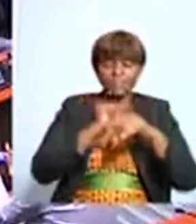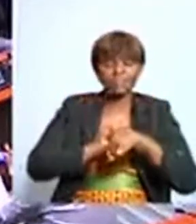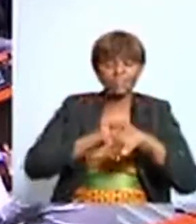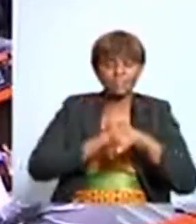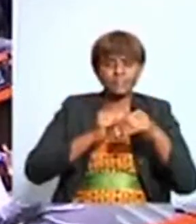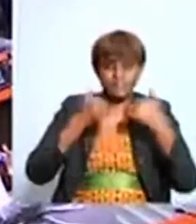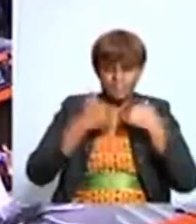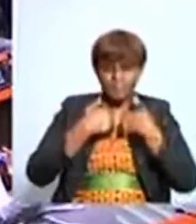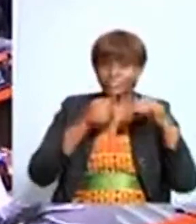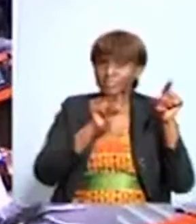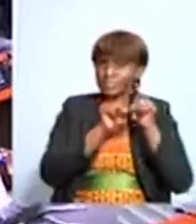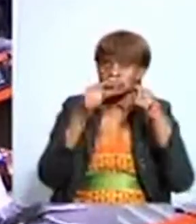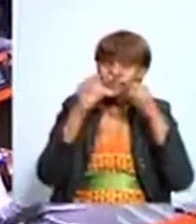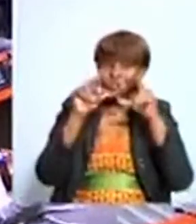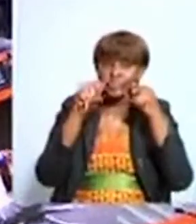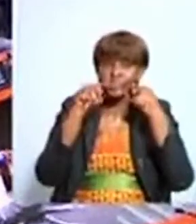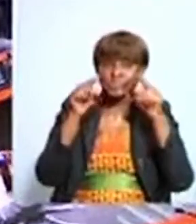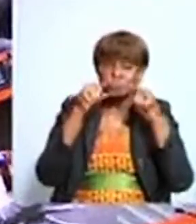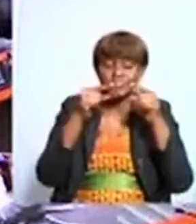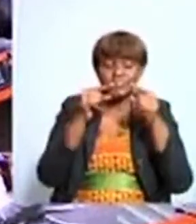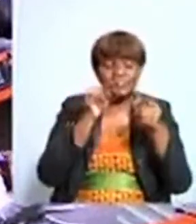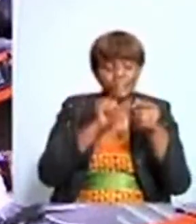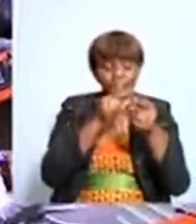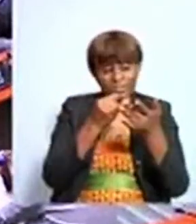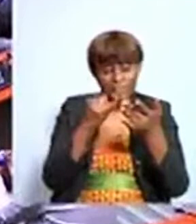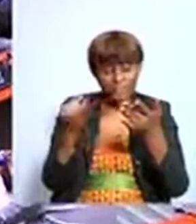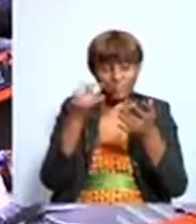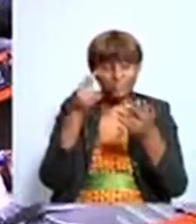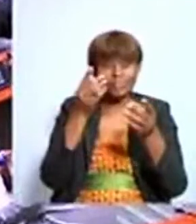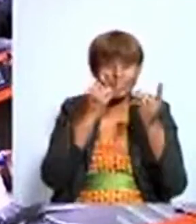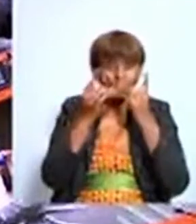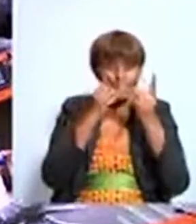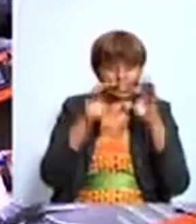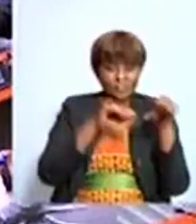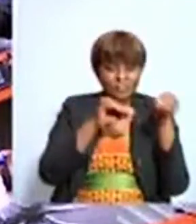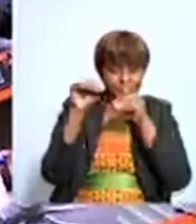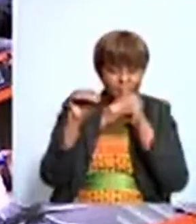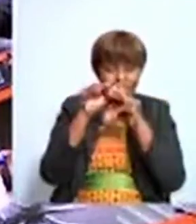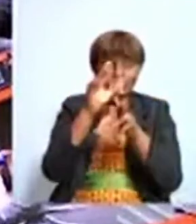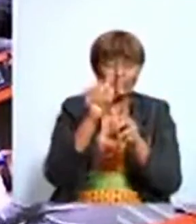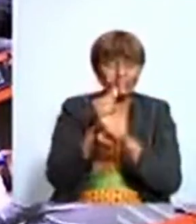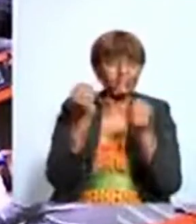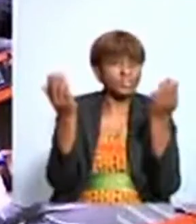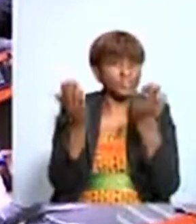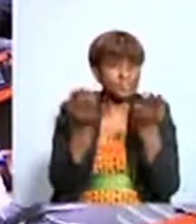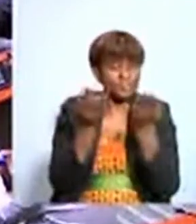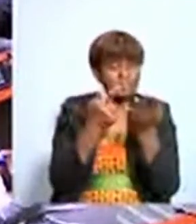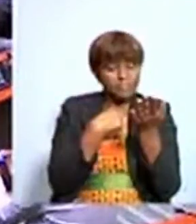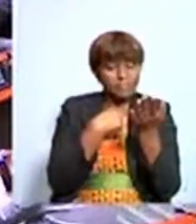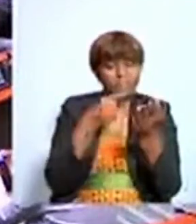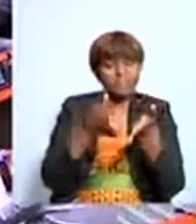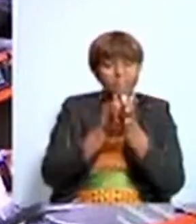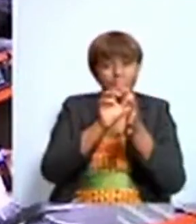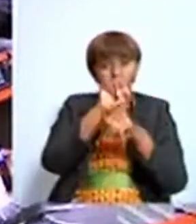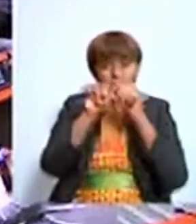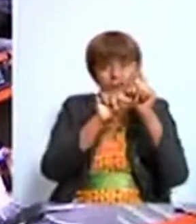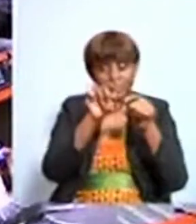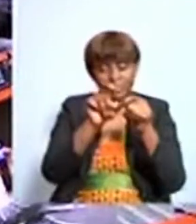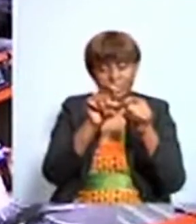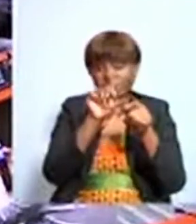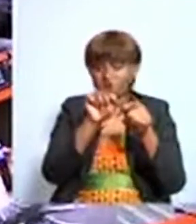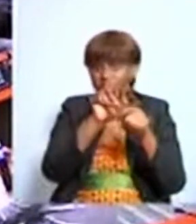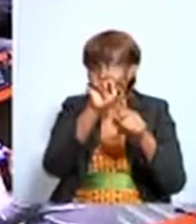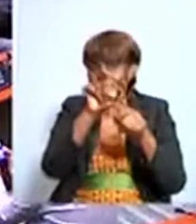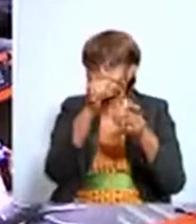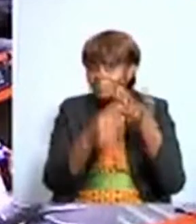as no notice of an item for debate on the motion of adjournment of the House has been received, I put the question. The